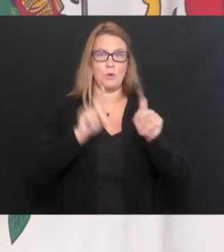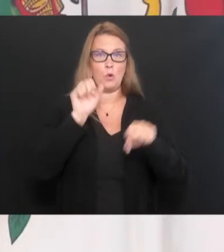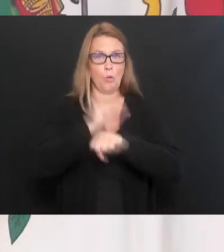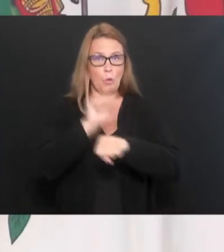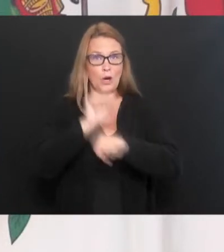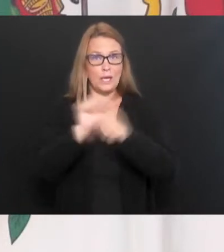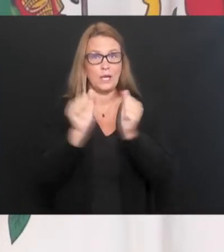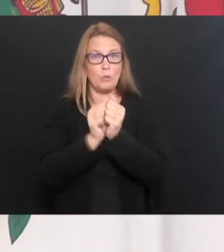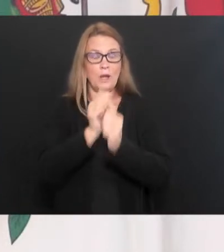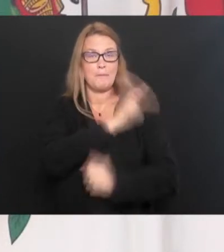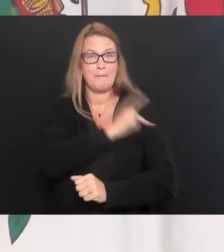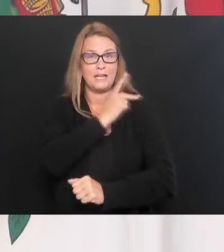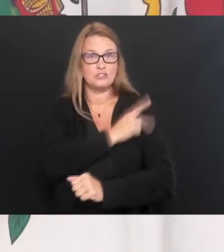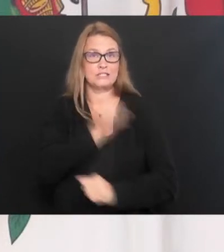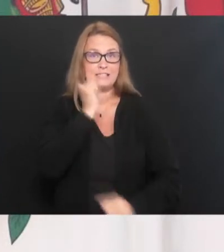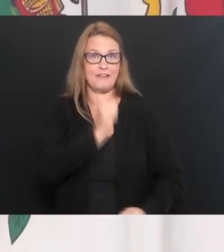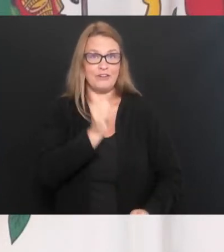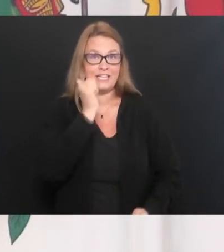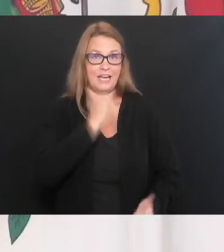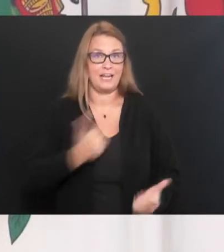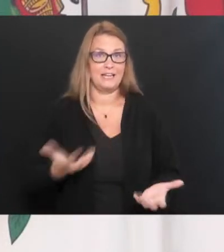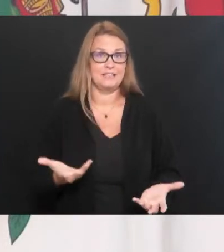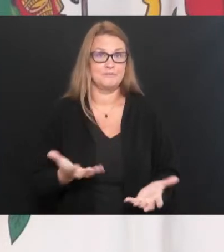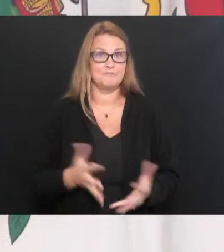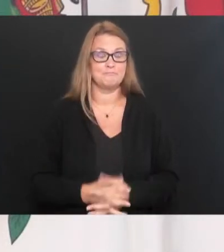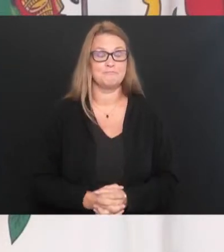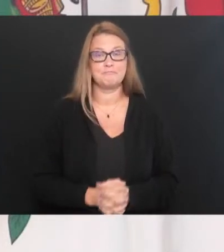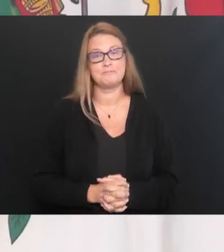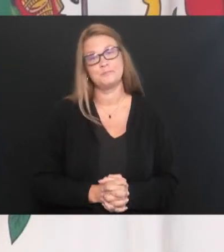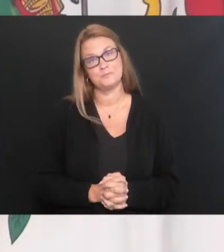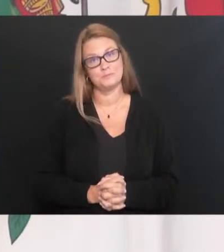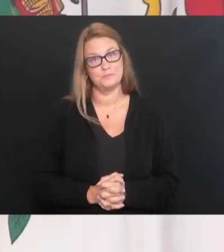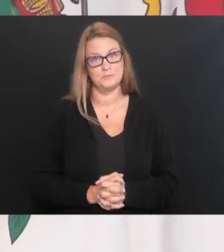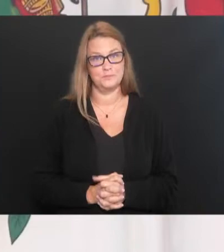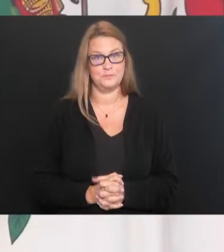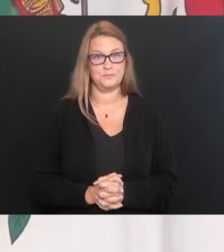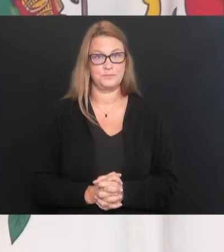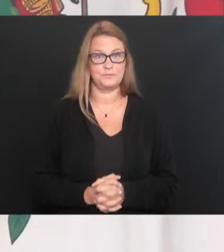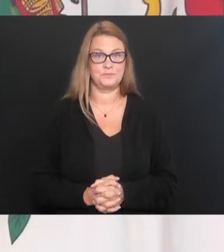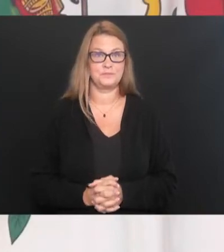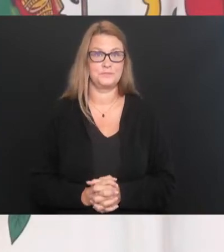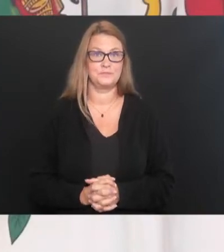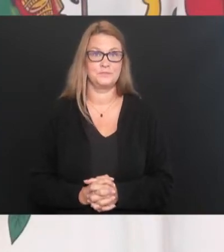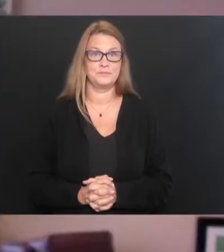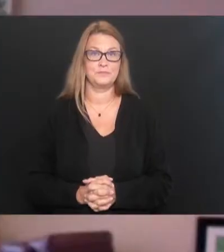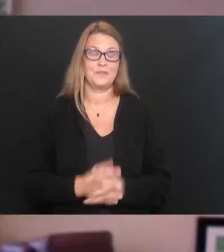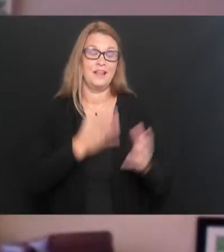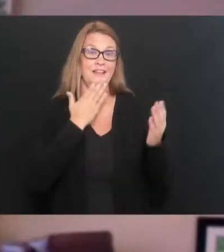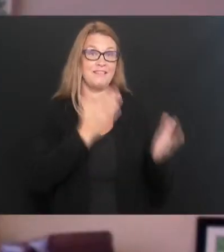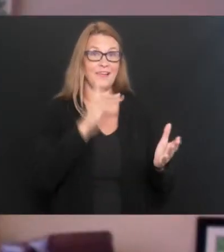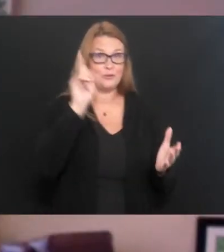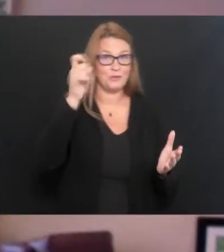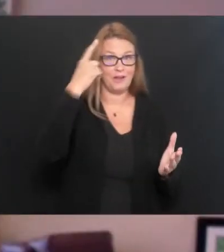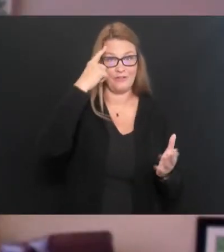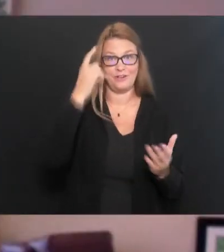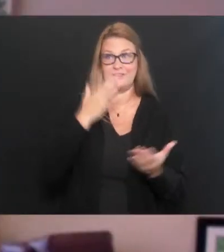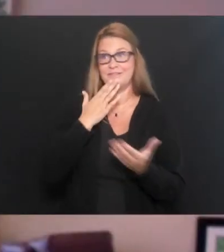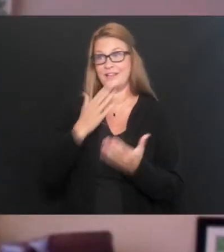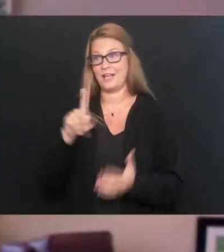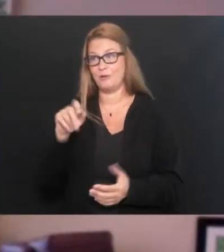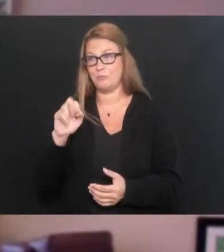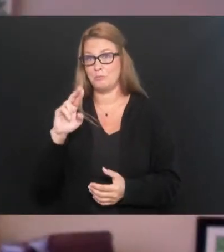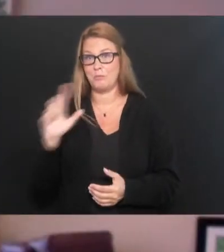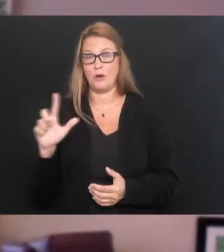every day. But Dr. Marsh, add to that, please. Well, thank you, Governor, and thank you, Paul. We know, Paul,